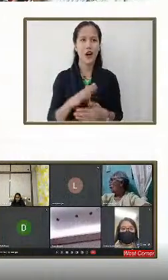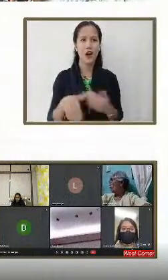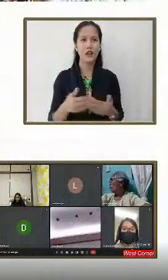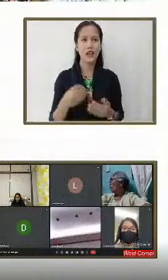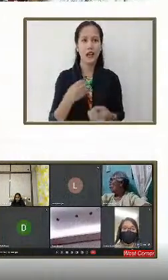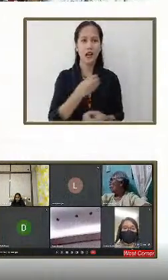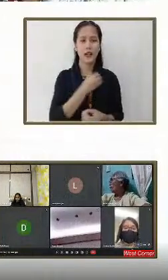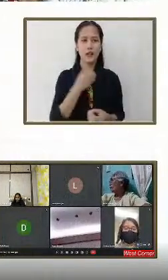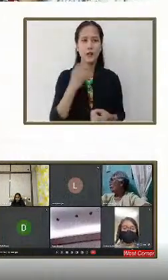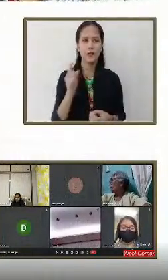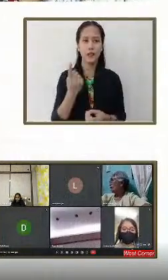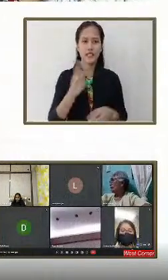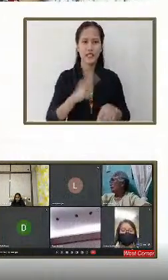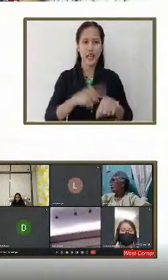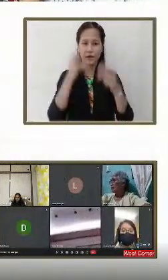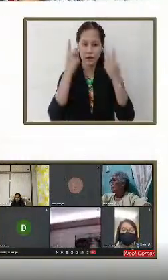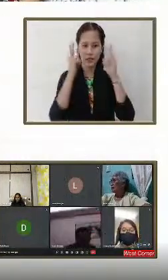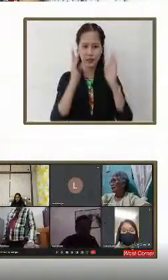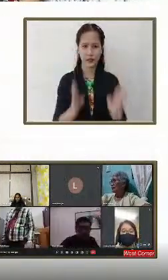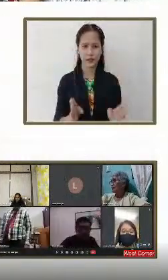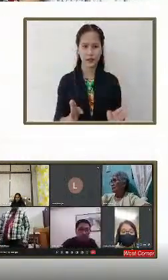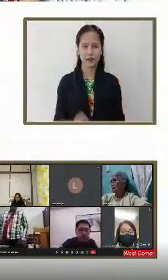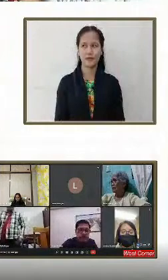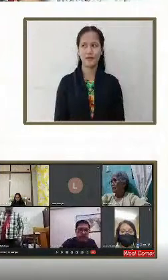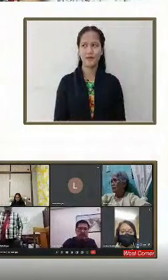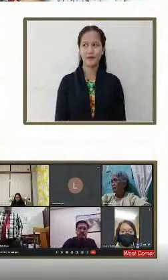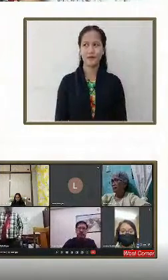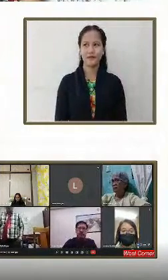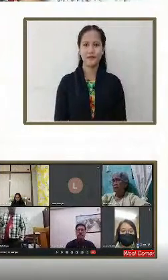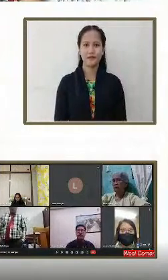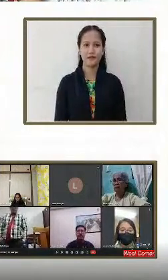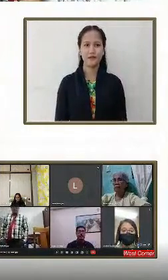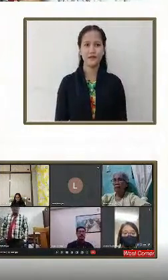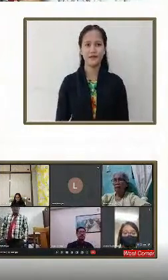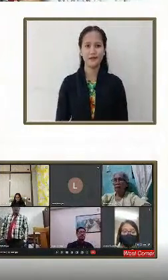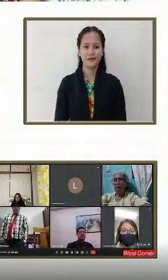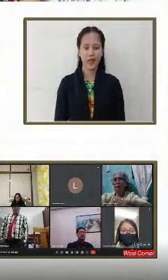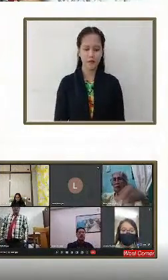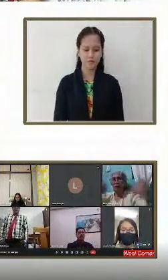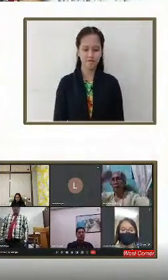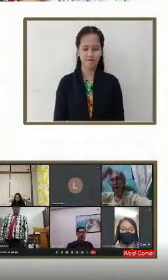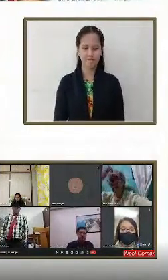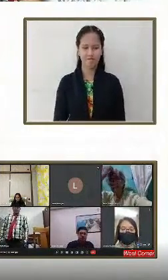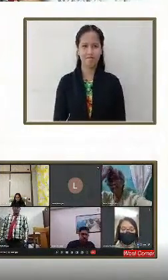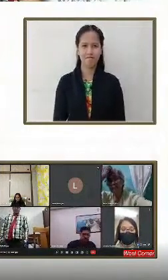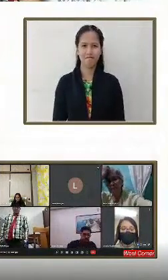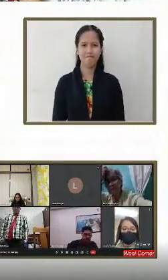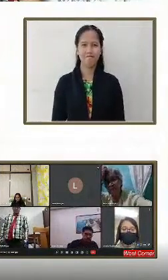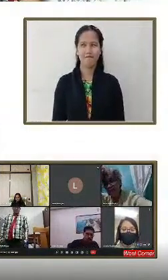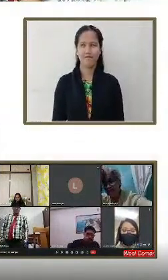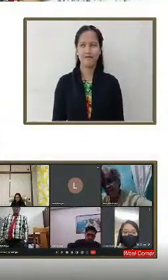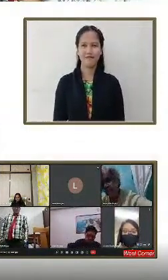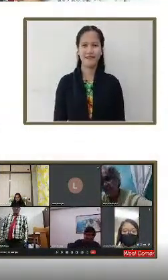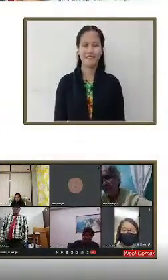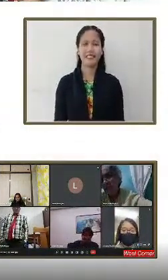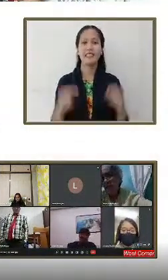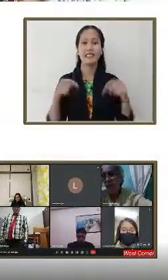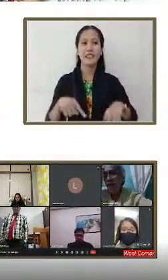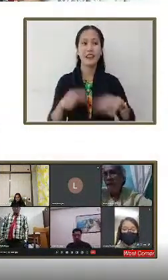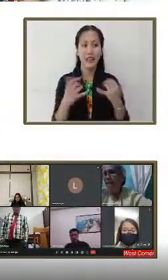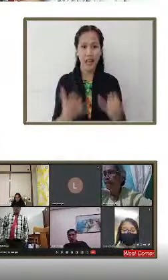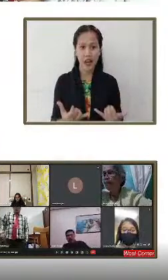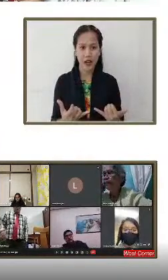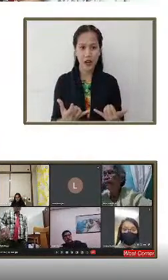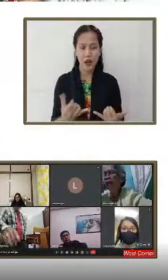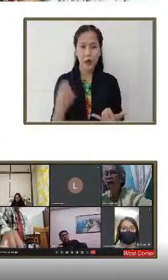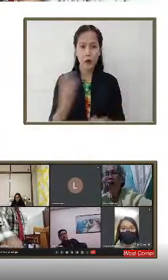Google Meet, just please raise your hand there para ma-recognize namin kayo. But inside the auditorium, as of this time, we